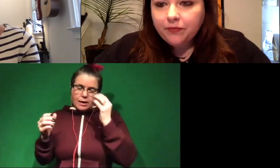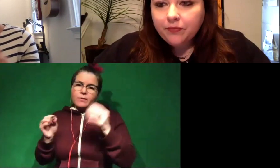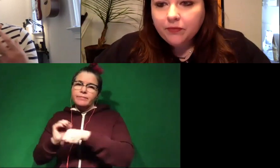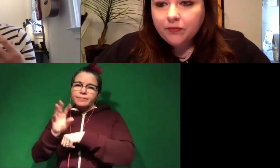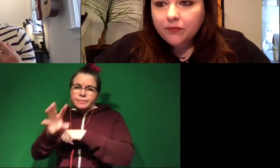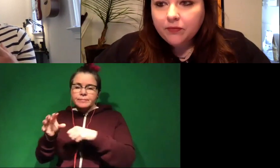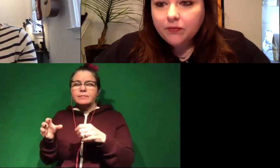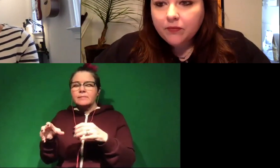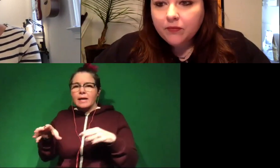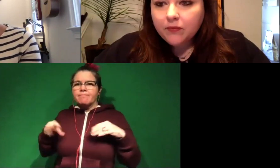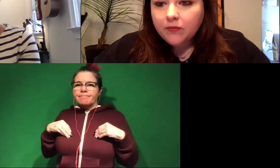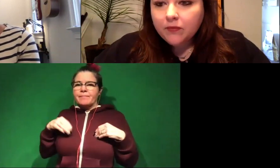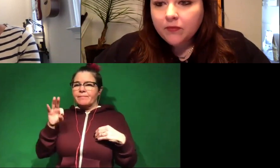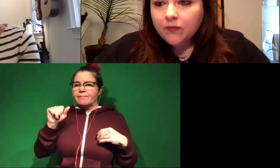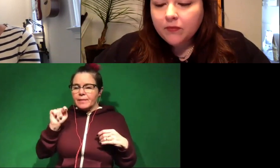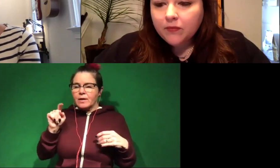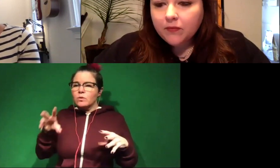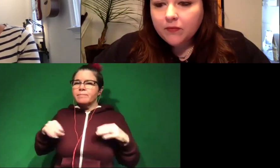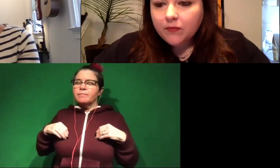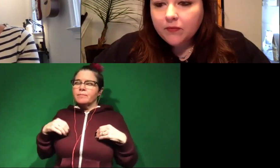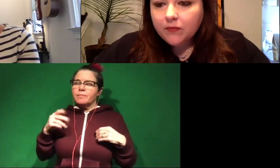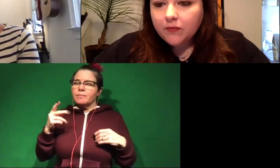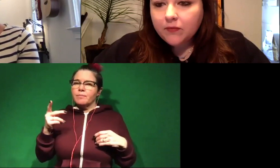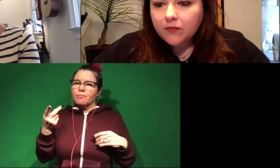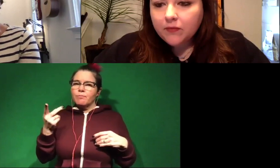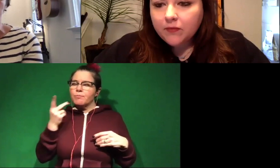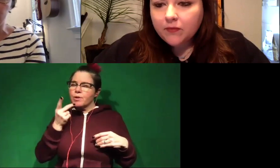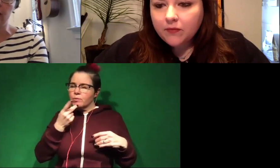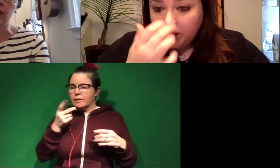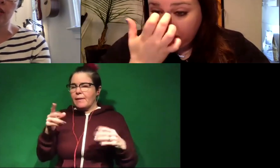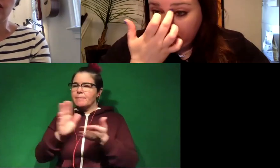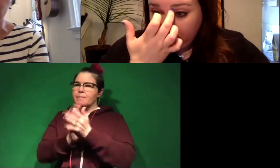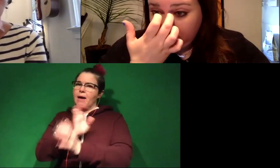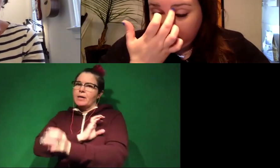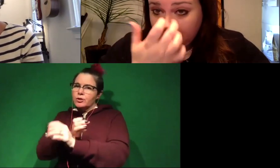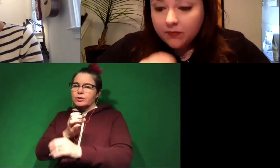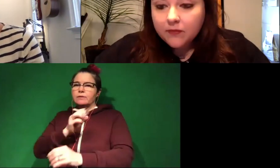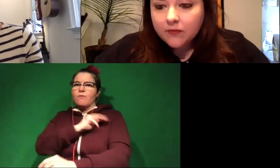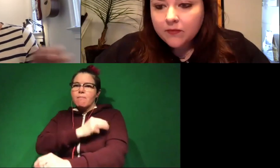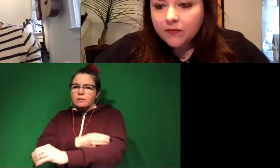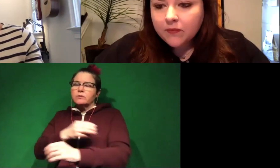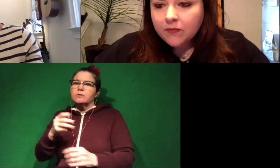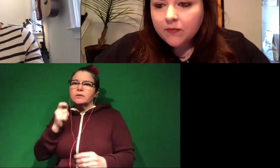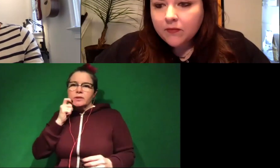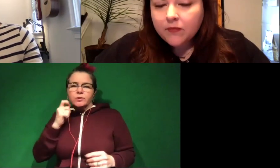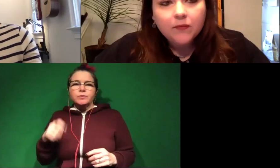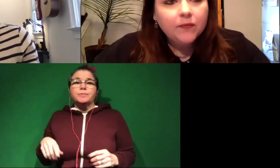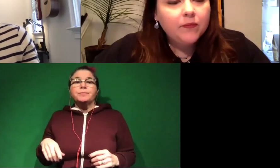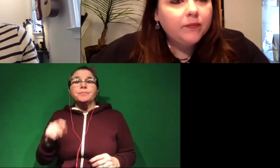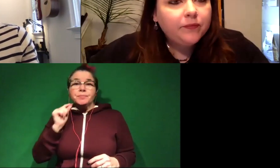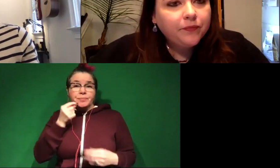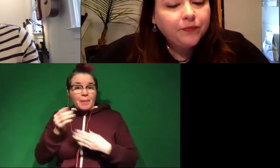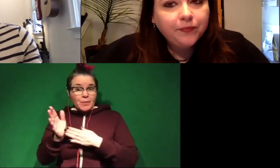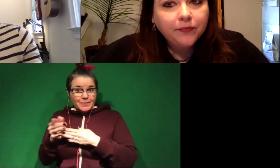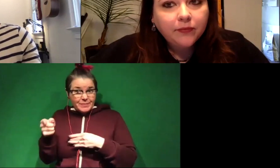up fat, for example, or take up protein, and then turn that into energy for their muscles and their tissues. The cool thing about zebrafish is we